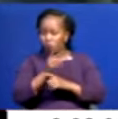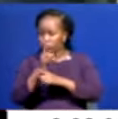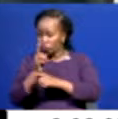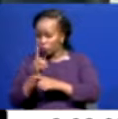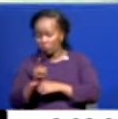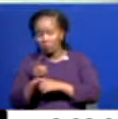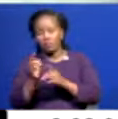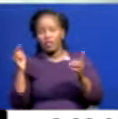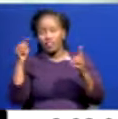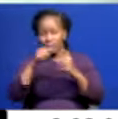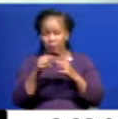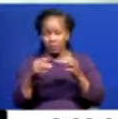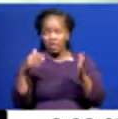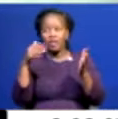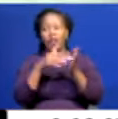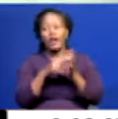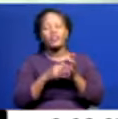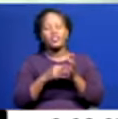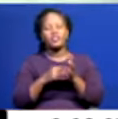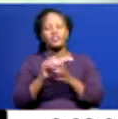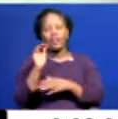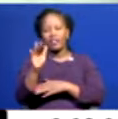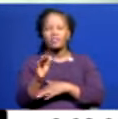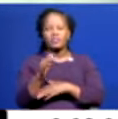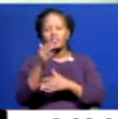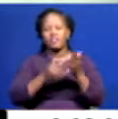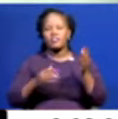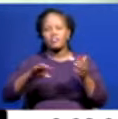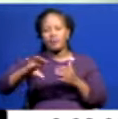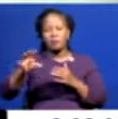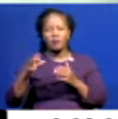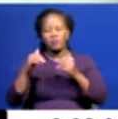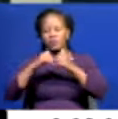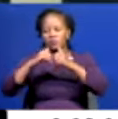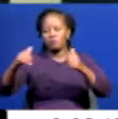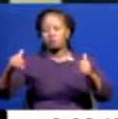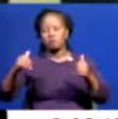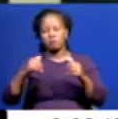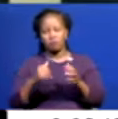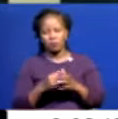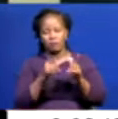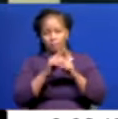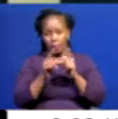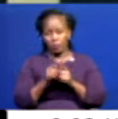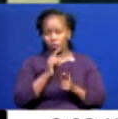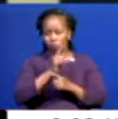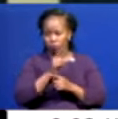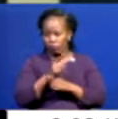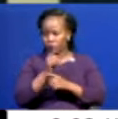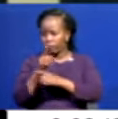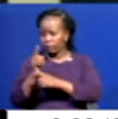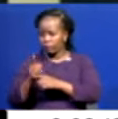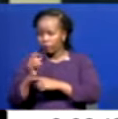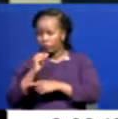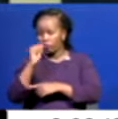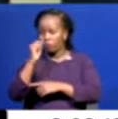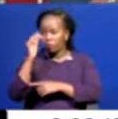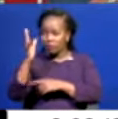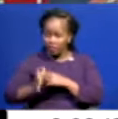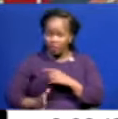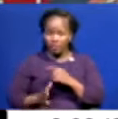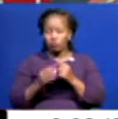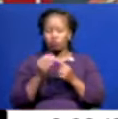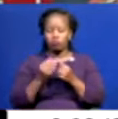calls, calling for alternative methods to address the concerns. At the same time, they are cautioning politicians against financing